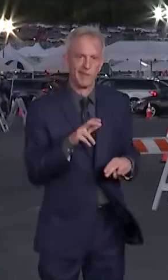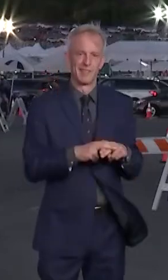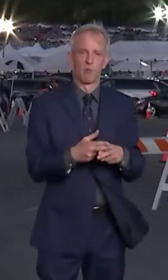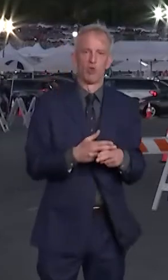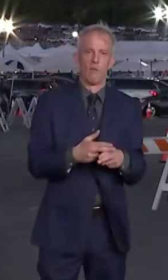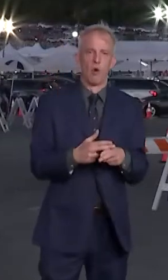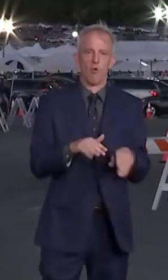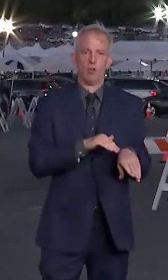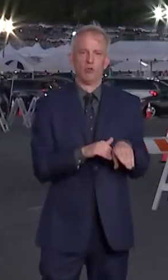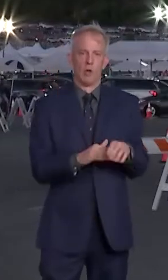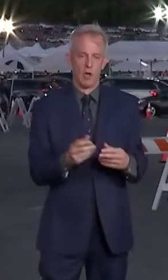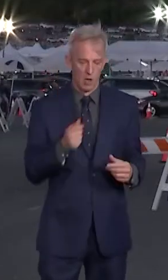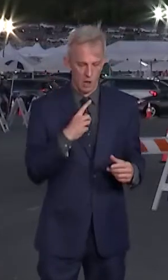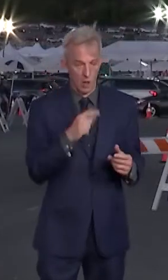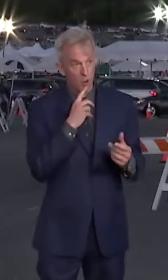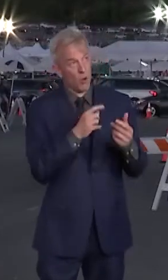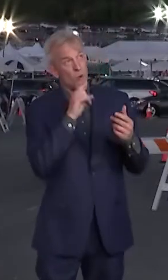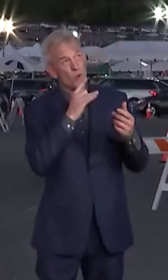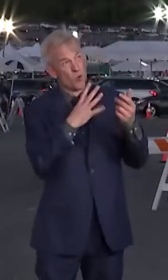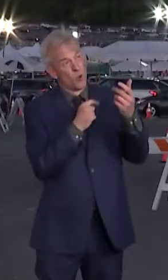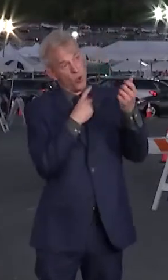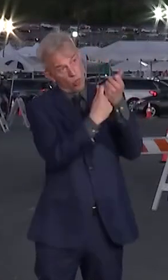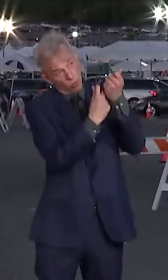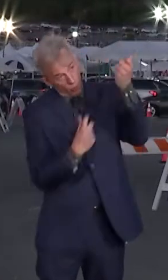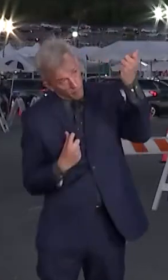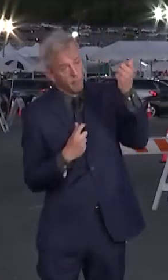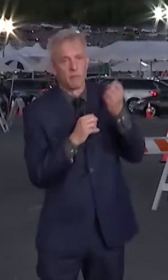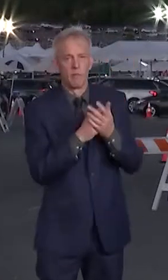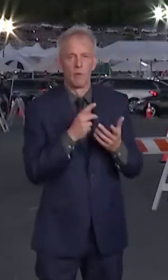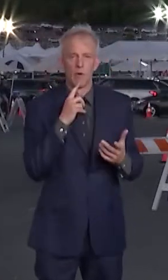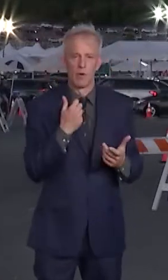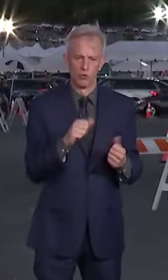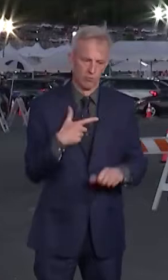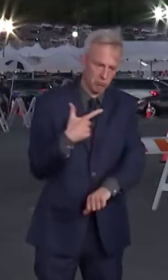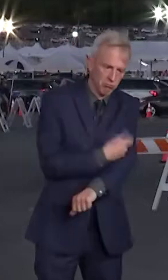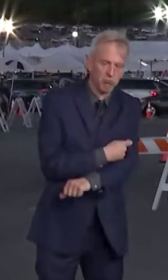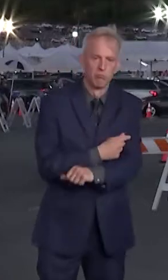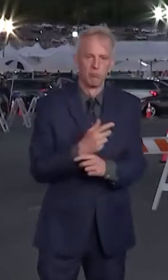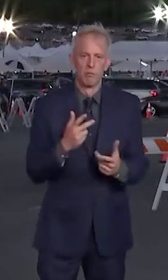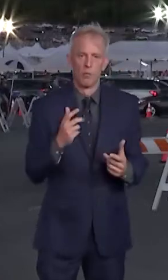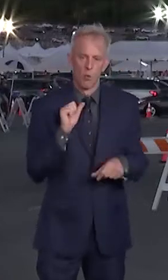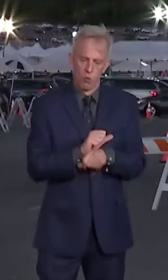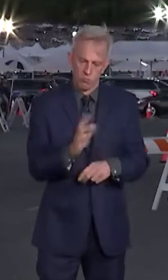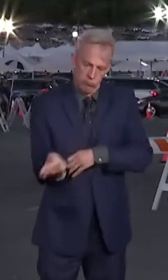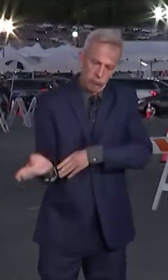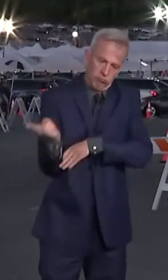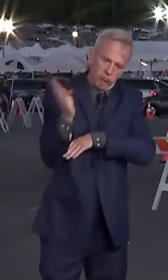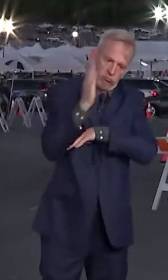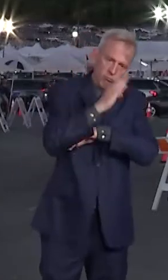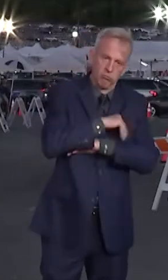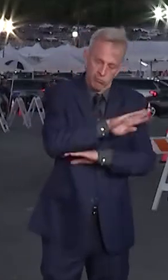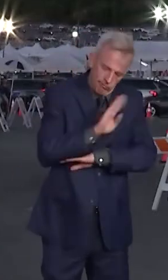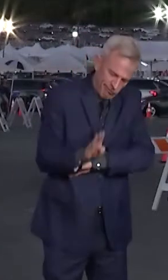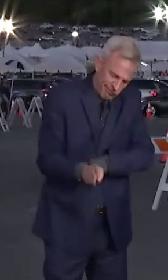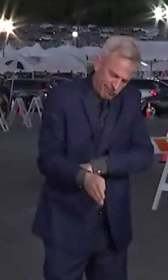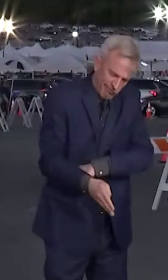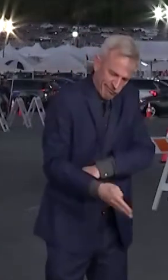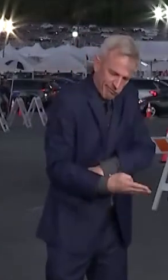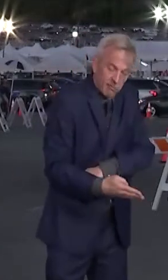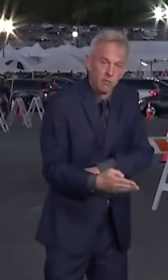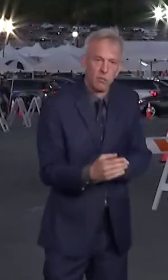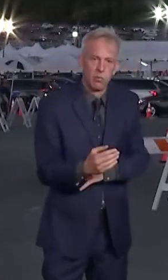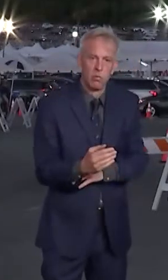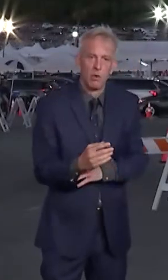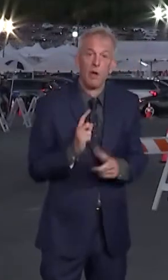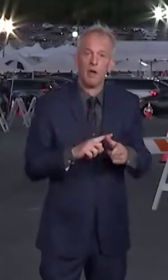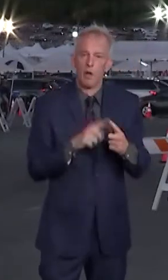drawing the vaccine into syringes, getting them distributed, and working all day and late into the night to get the job done. And then